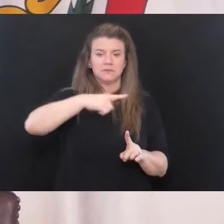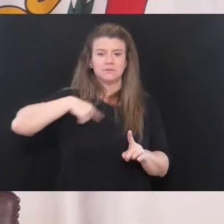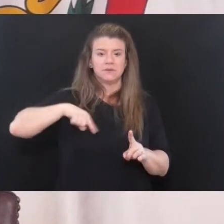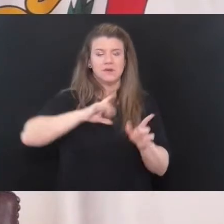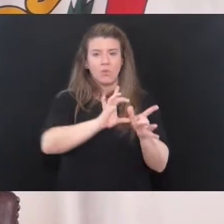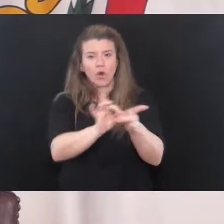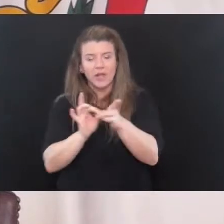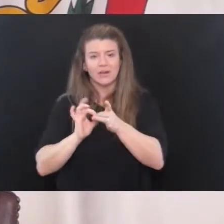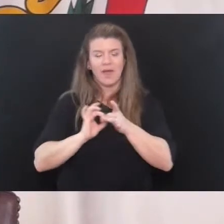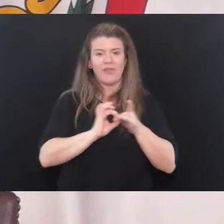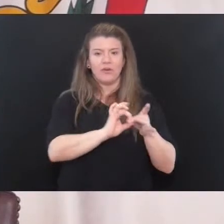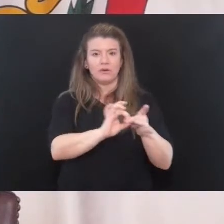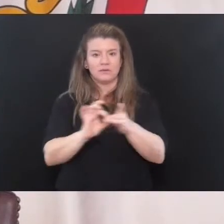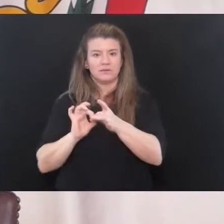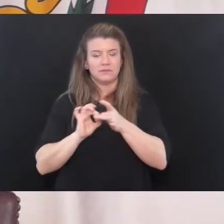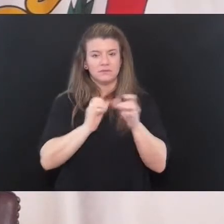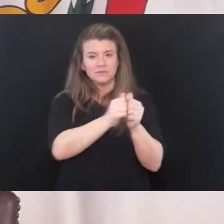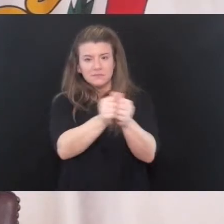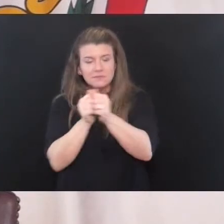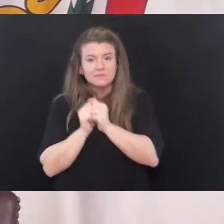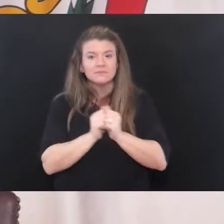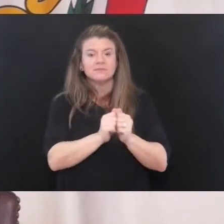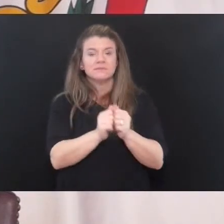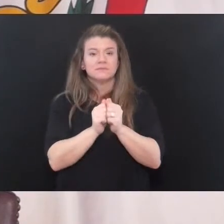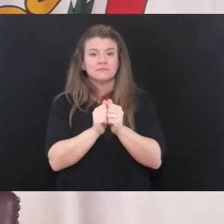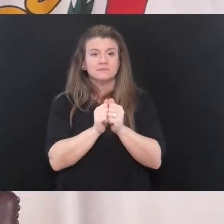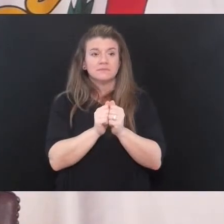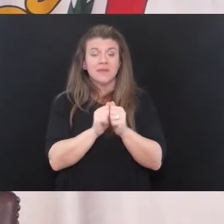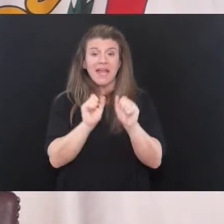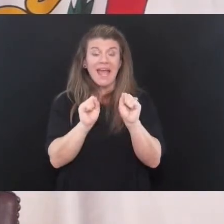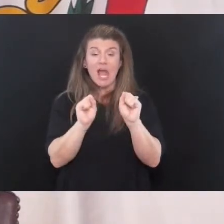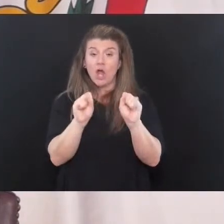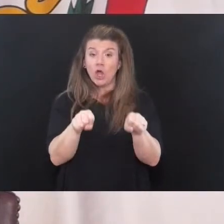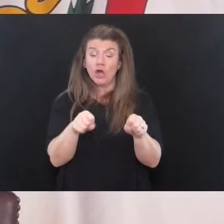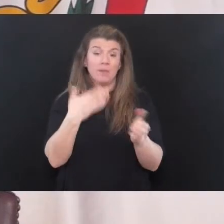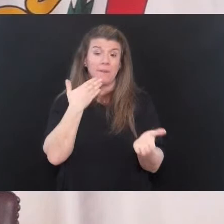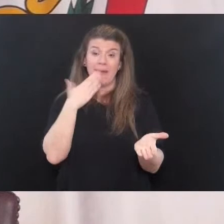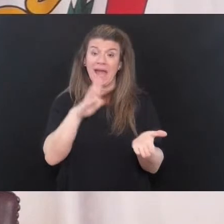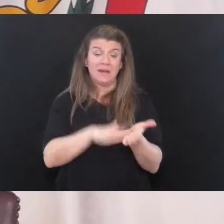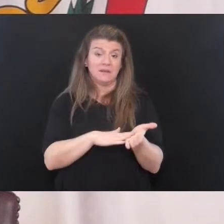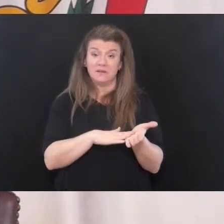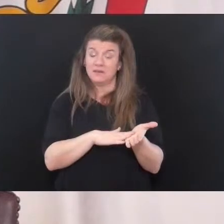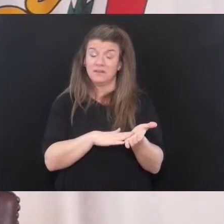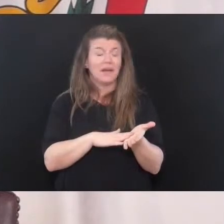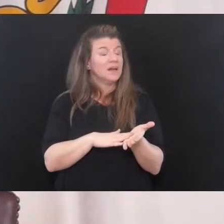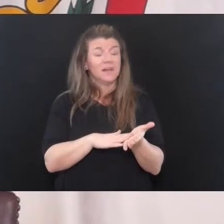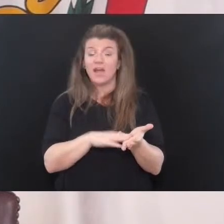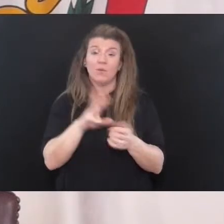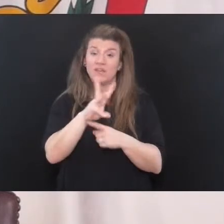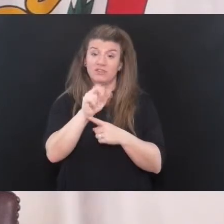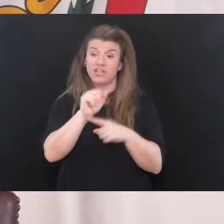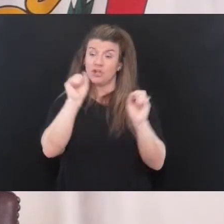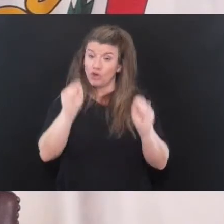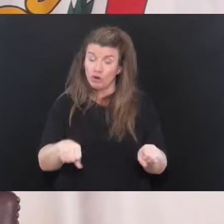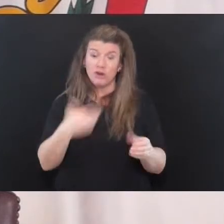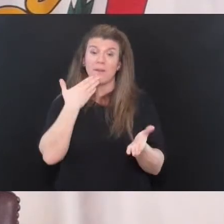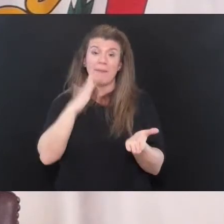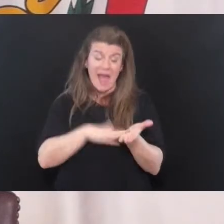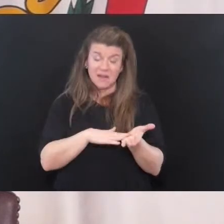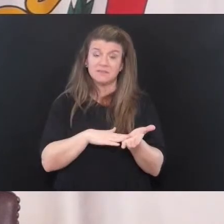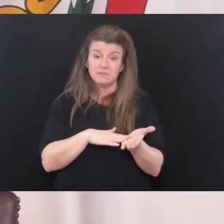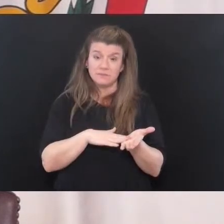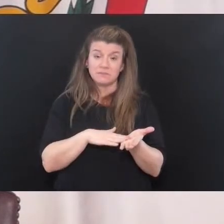pulling the rope together. It could have been so bad in West Virginia, so bad.